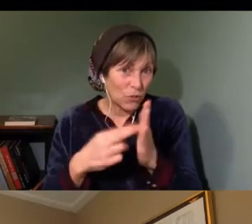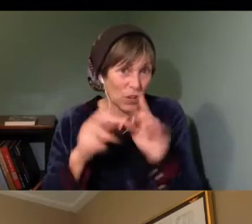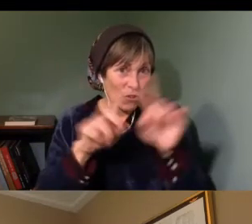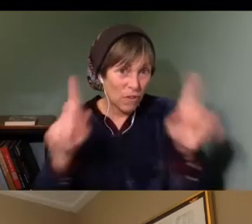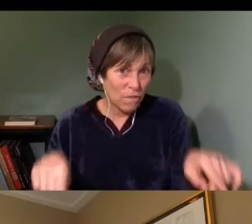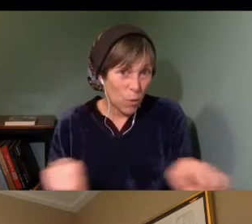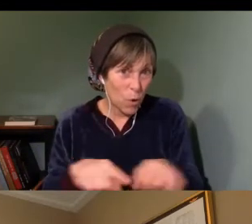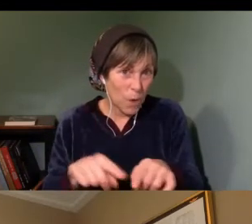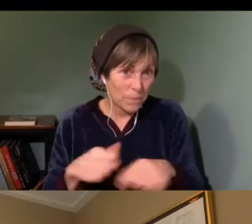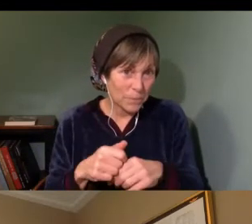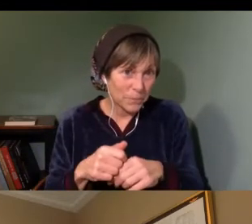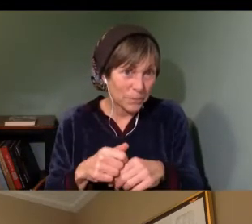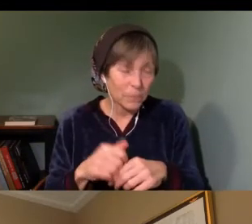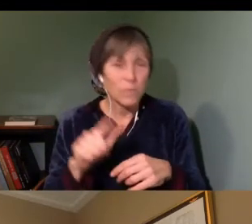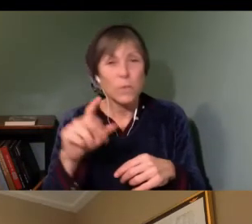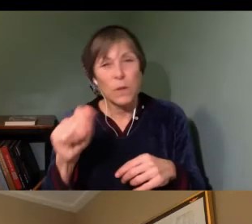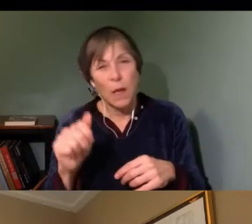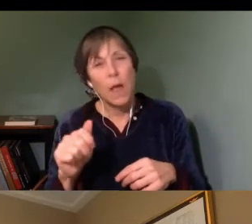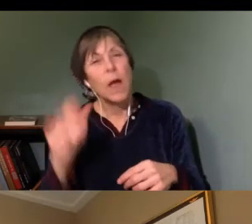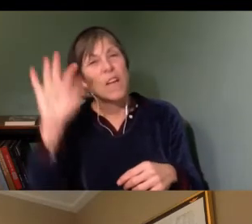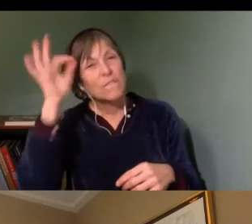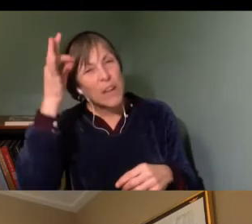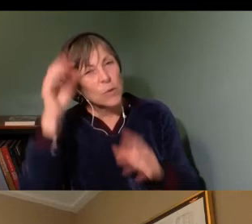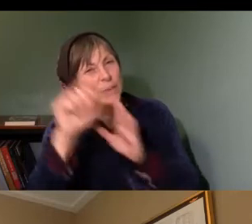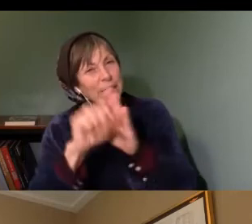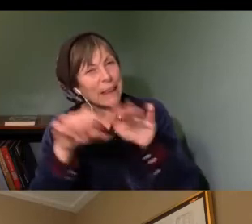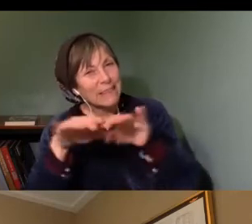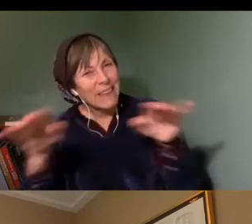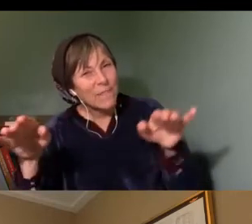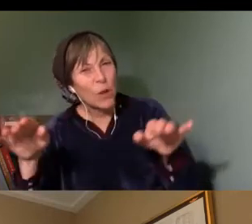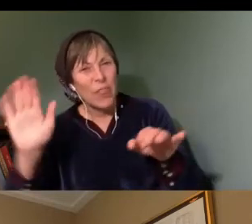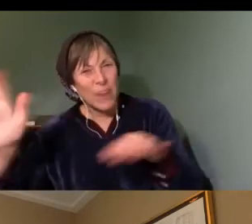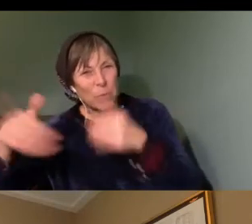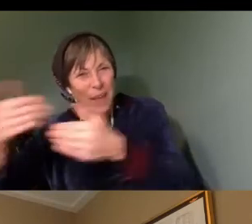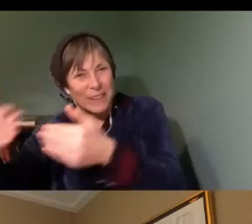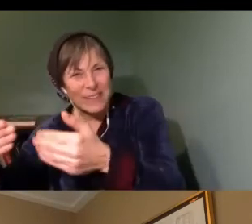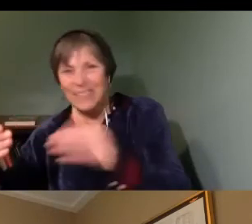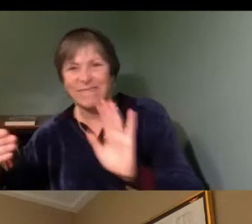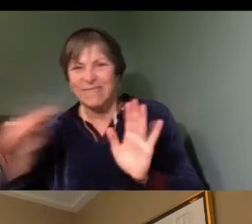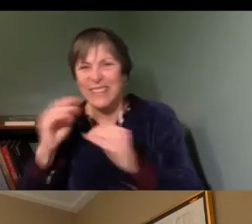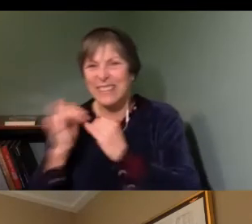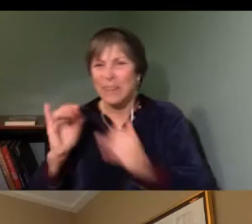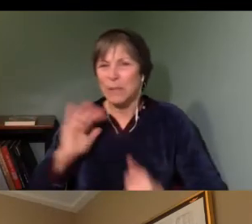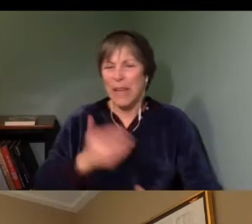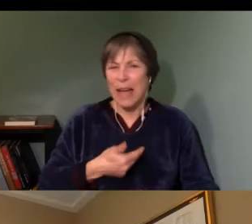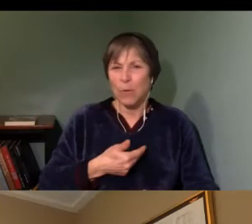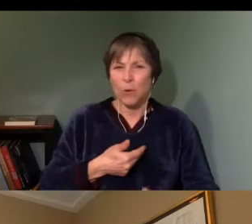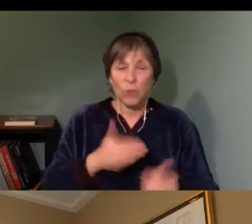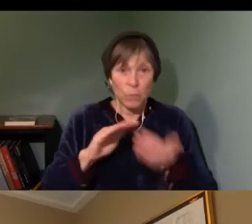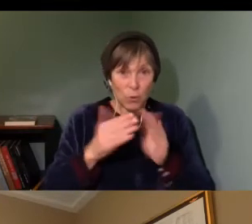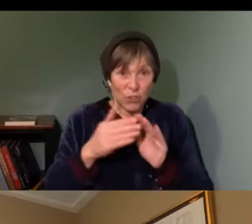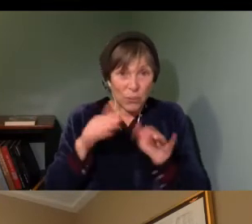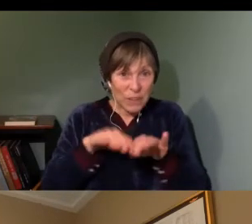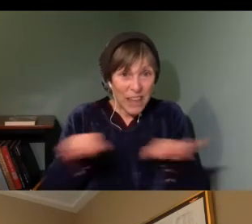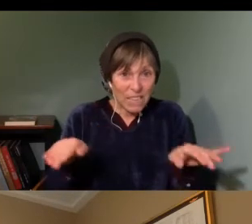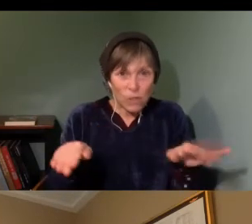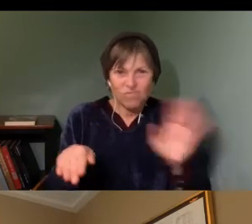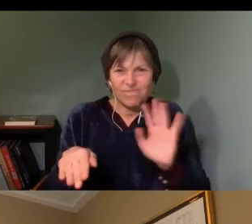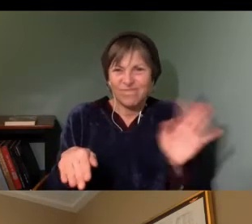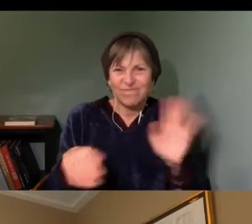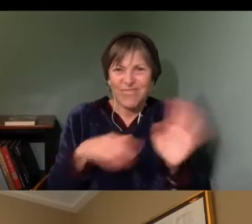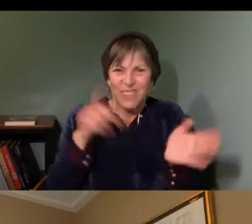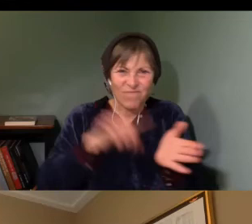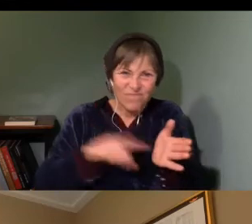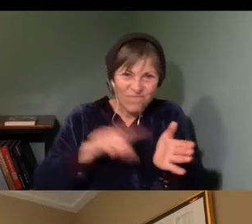process at the federal or state level is different than our process so it's at the municipal level i'm not looking into any kind of statewide